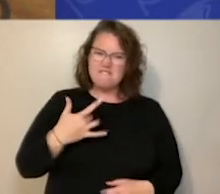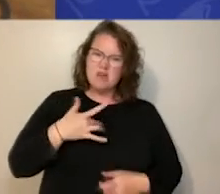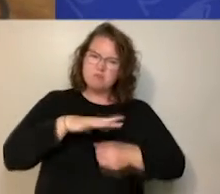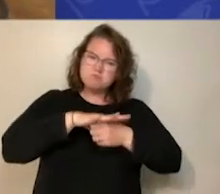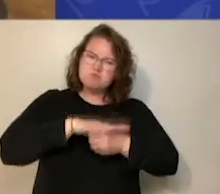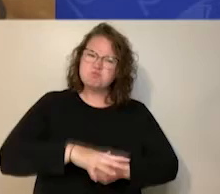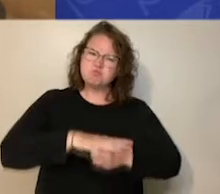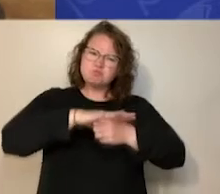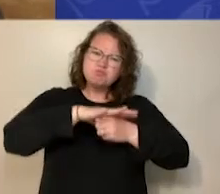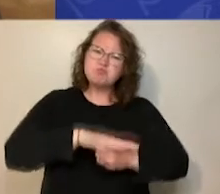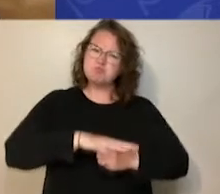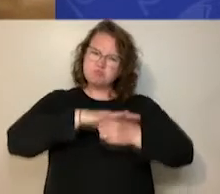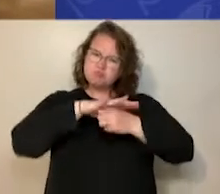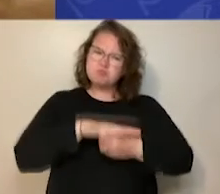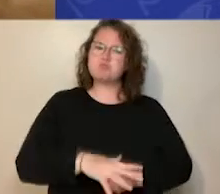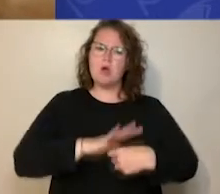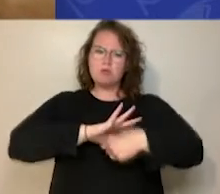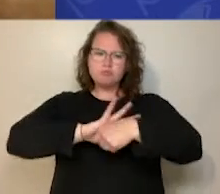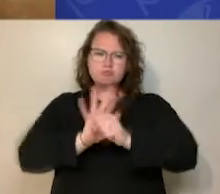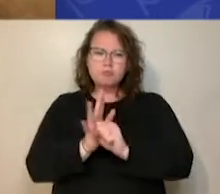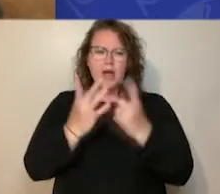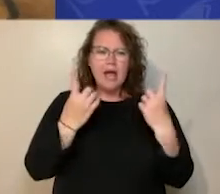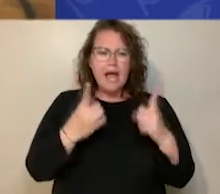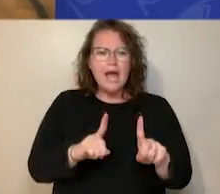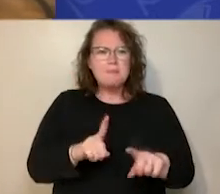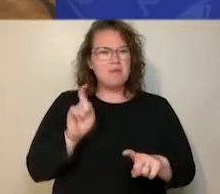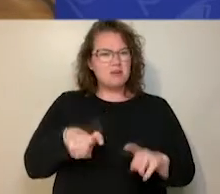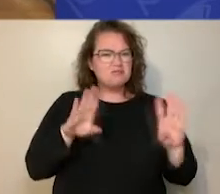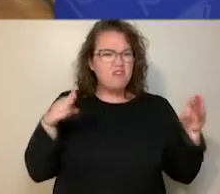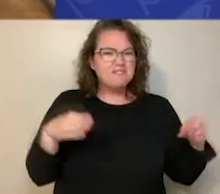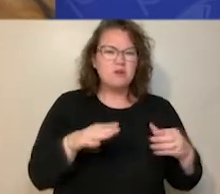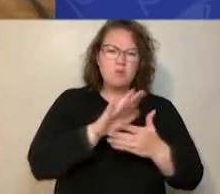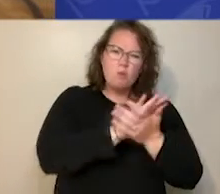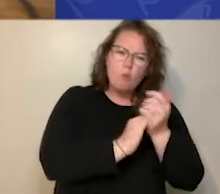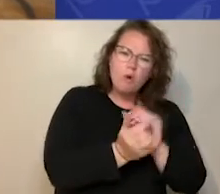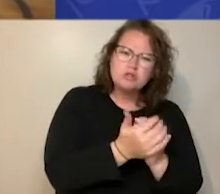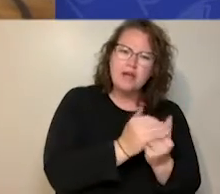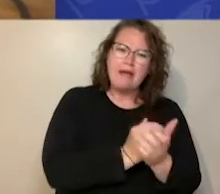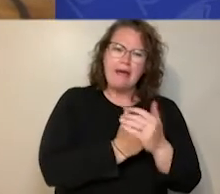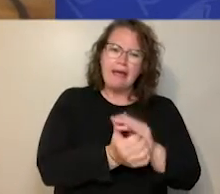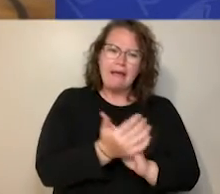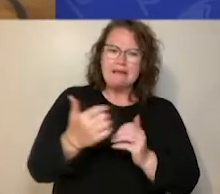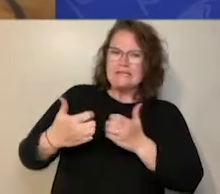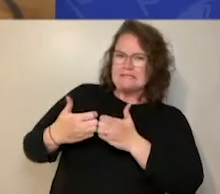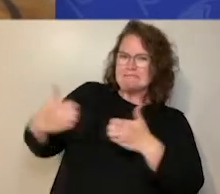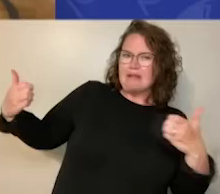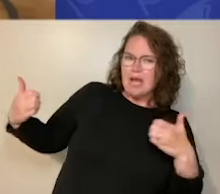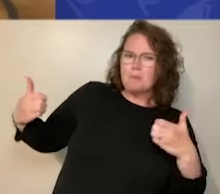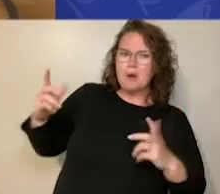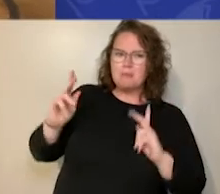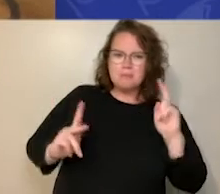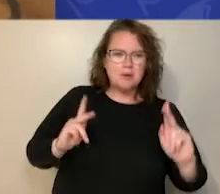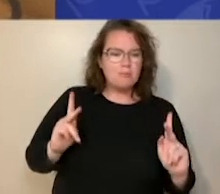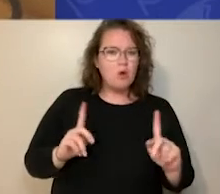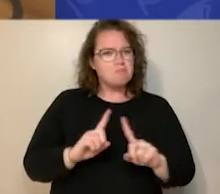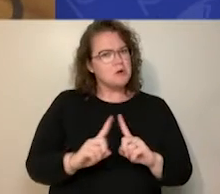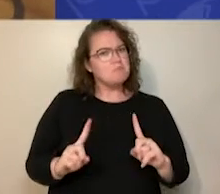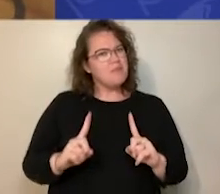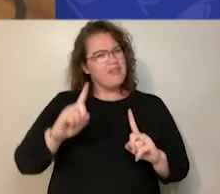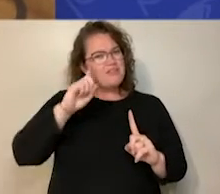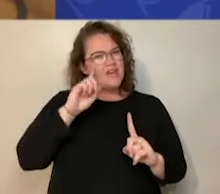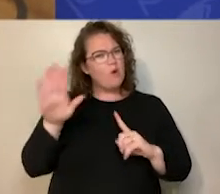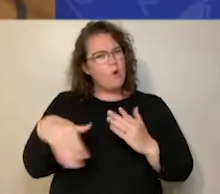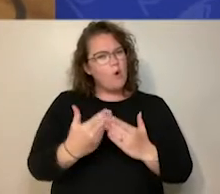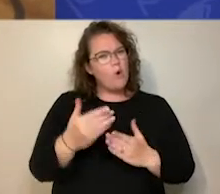everything that's going on in the world. We have to worry about washing our hands. We have to worry about keeping our social distance. So everyone needs a little bit